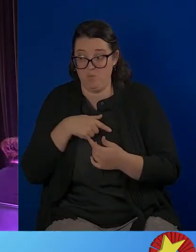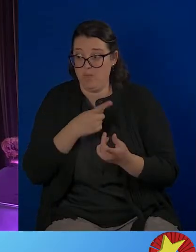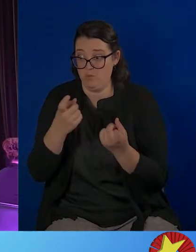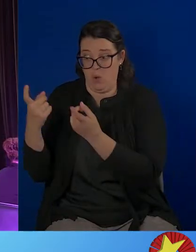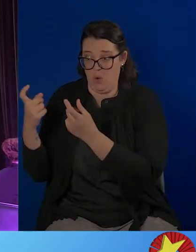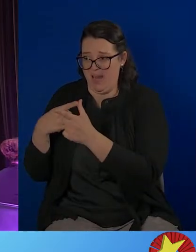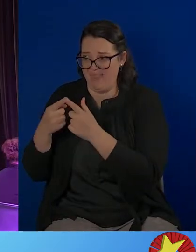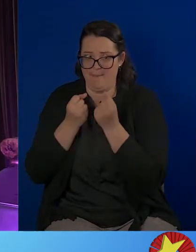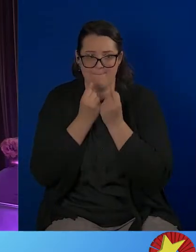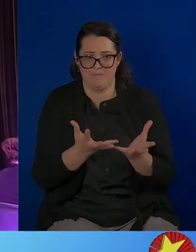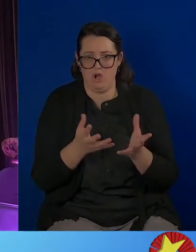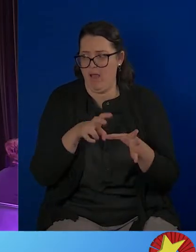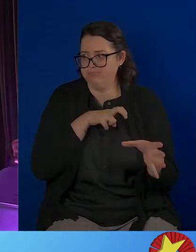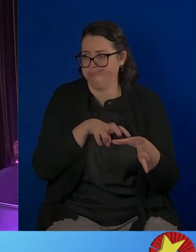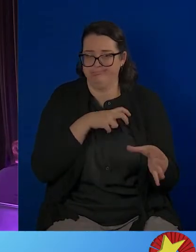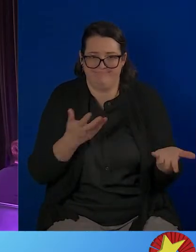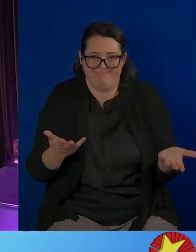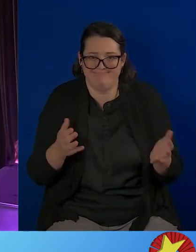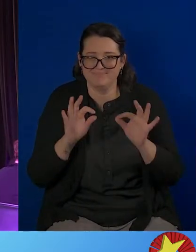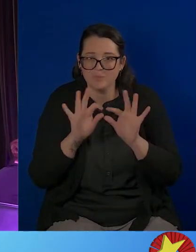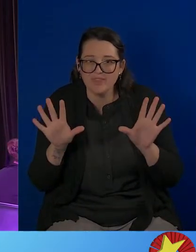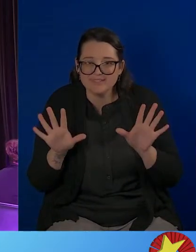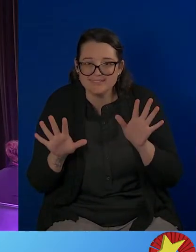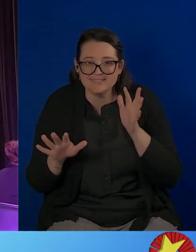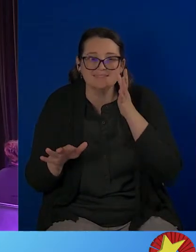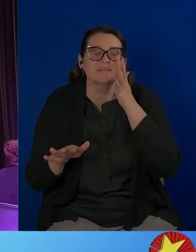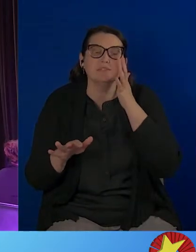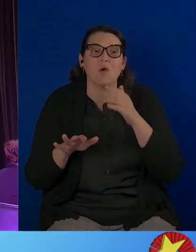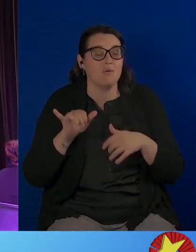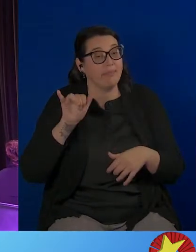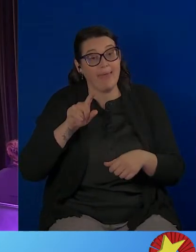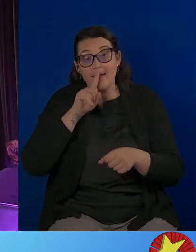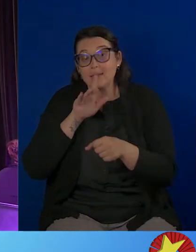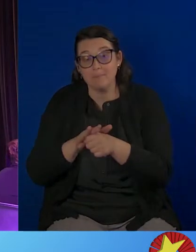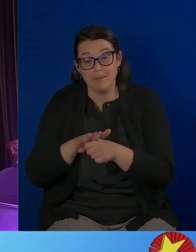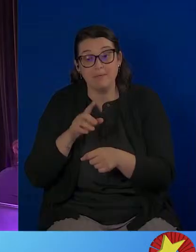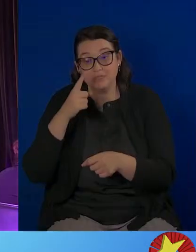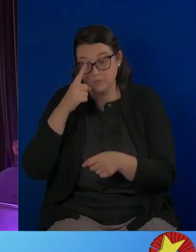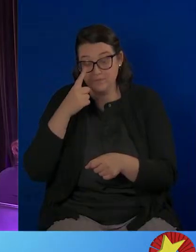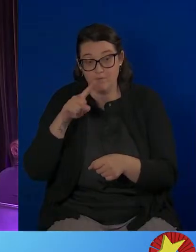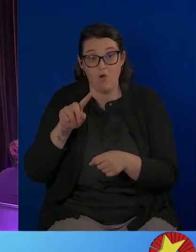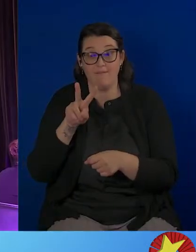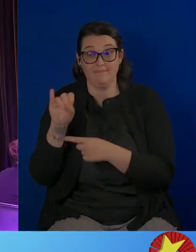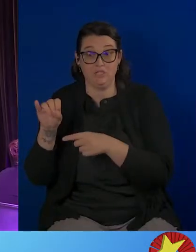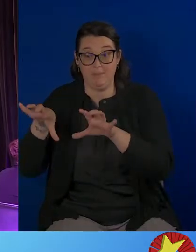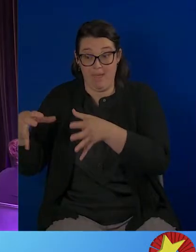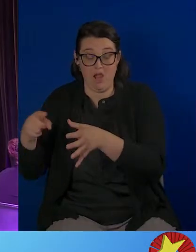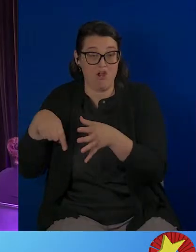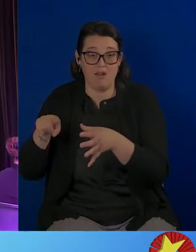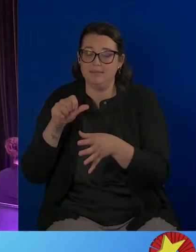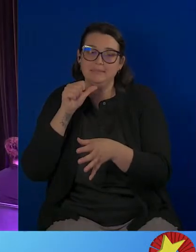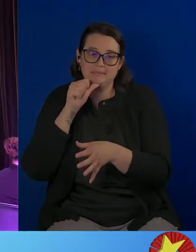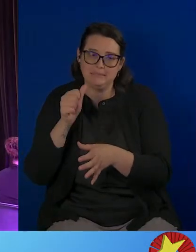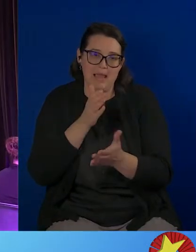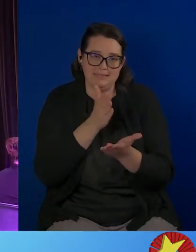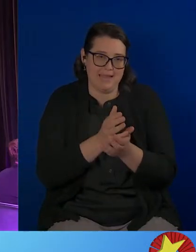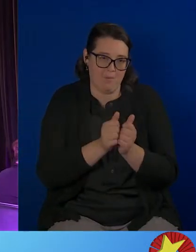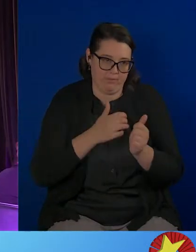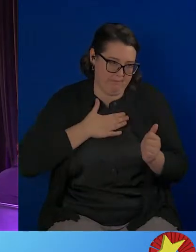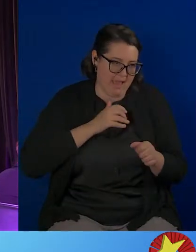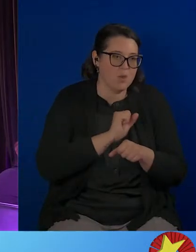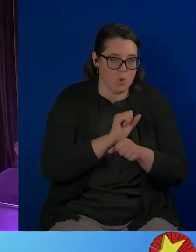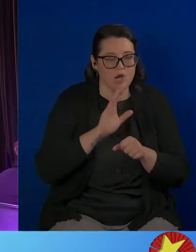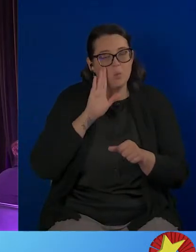That commitment to children with visual impairment doesn't stop there, and it will be a commitment to all the children that we have, both